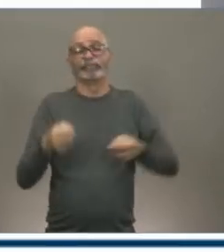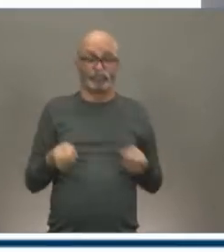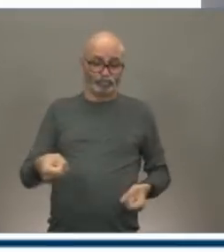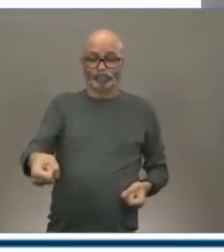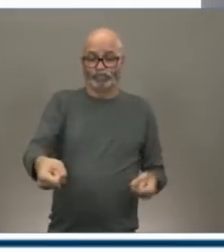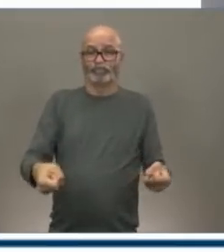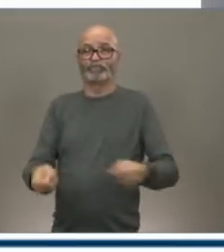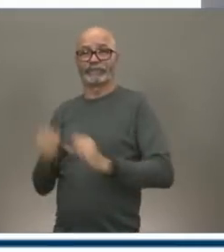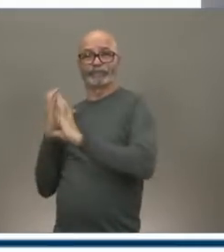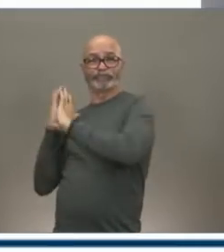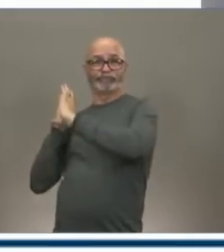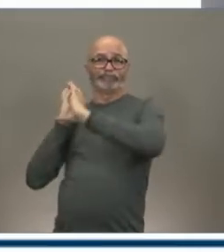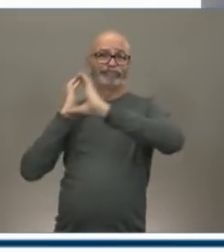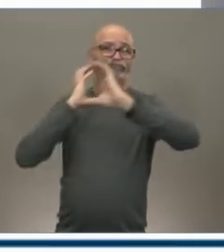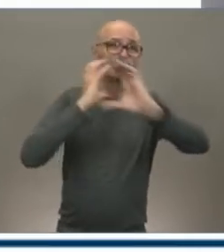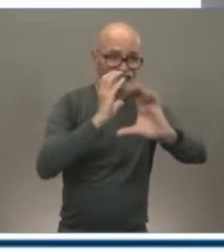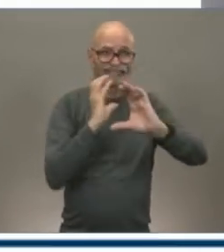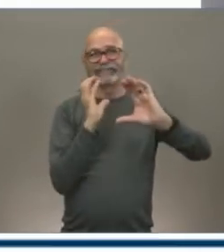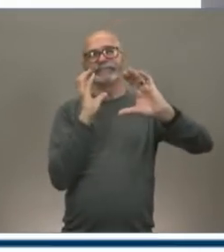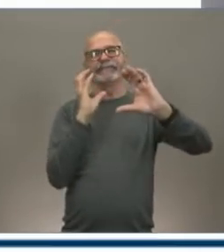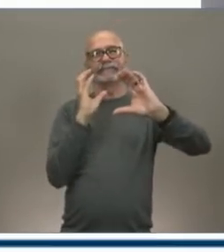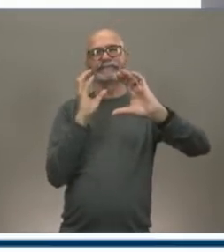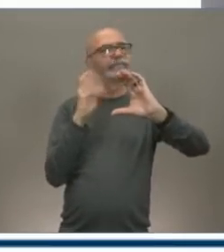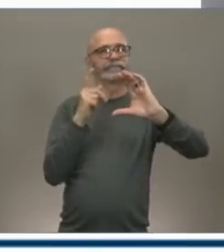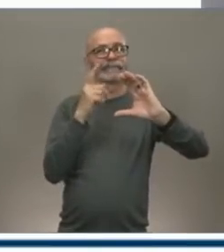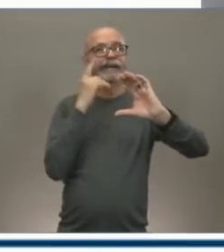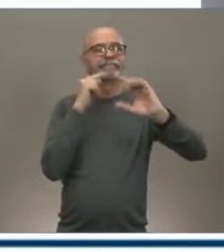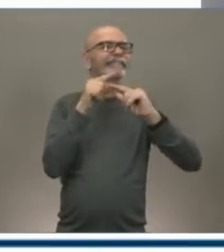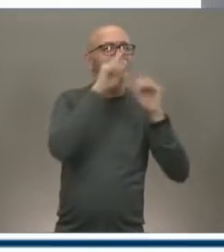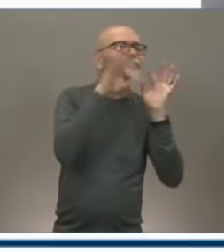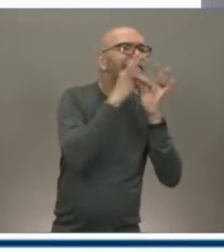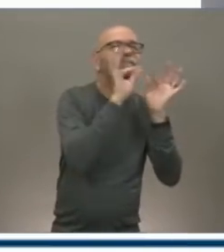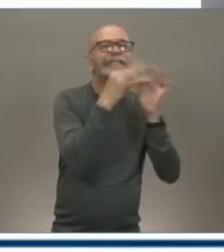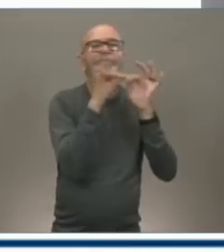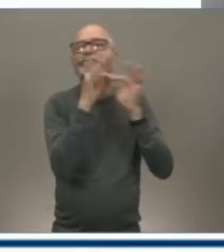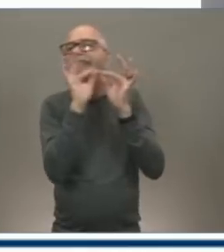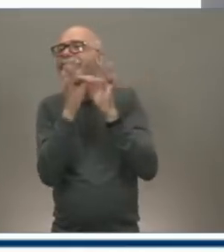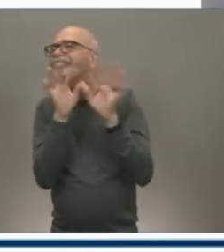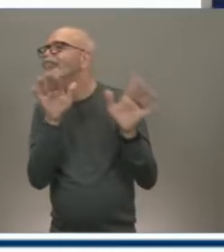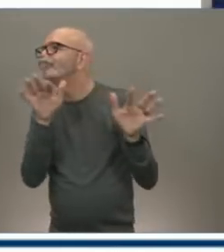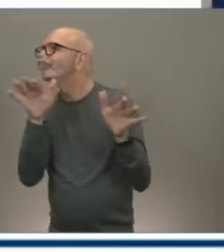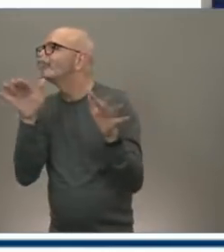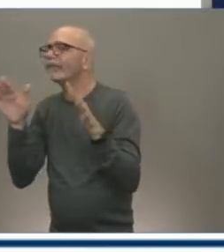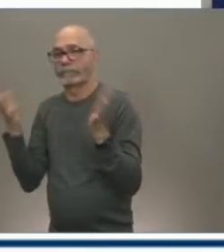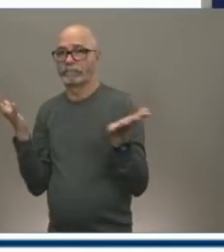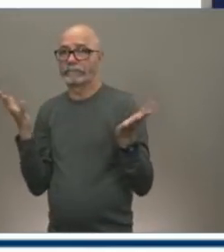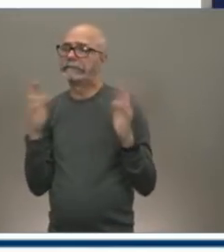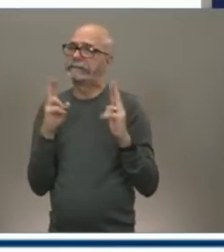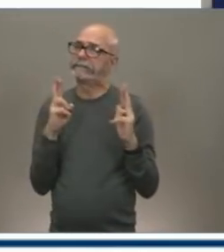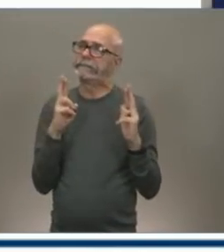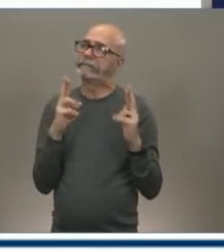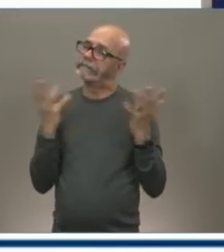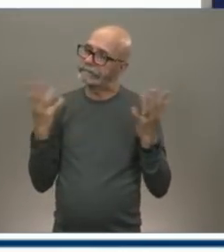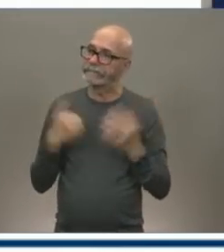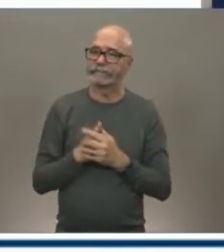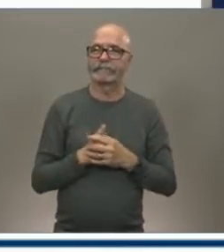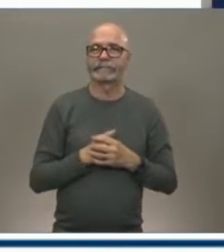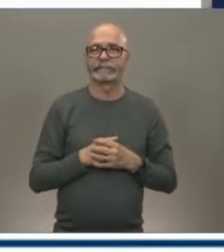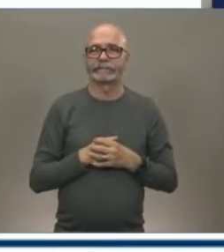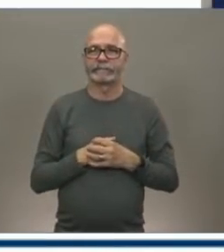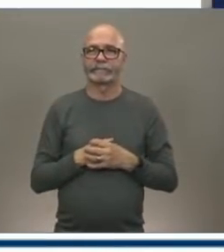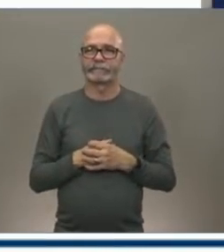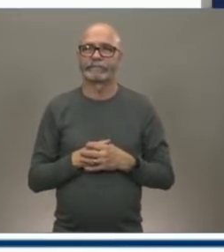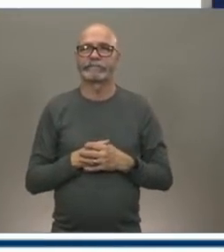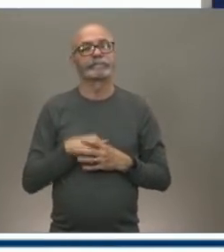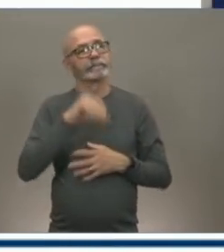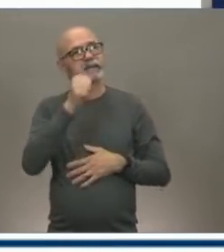this, so we can go in and wrap our arms around whether it was a particular school or, quite frankly, this workplace. Go ahead with your follow-up, Keith. All